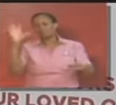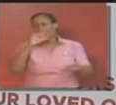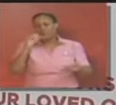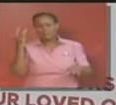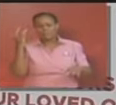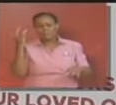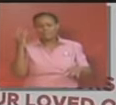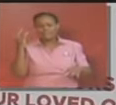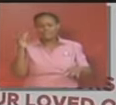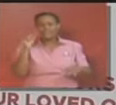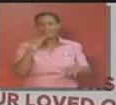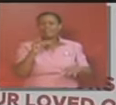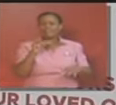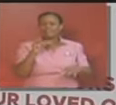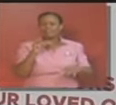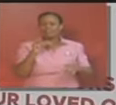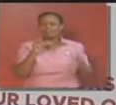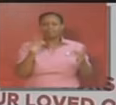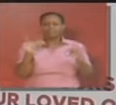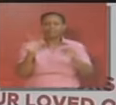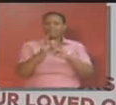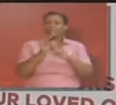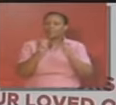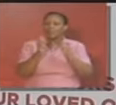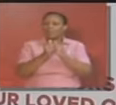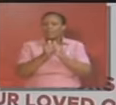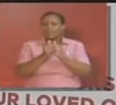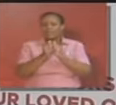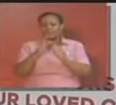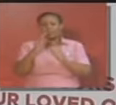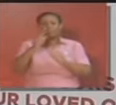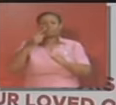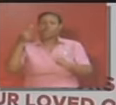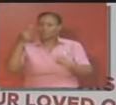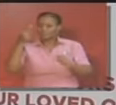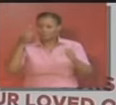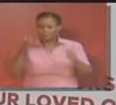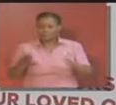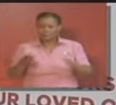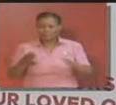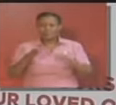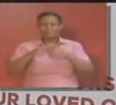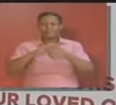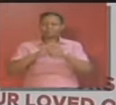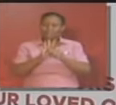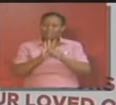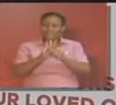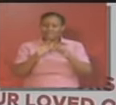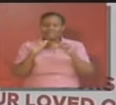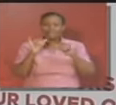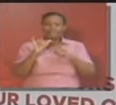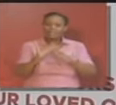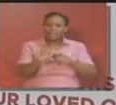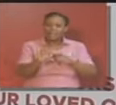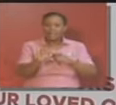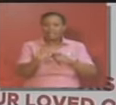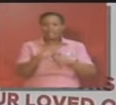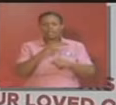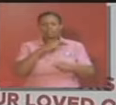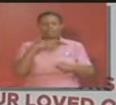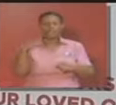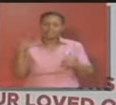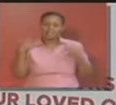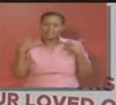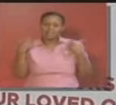case themselves. COVID-19 is still an active threat to the health and well-being of the citizens of this country. It is a